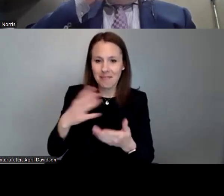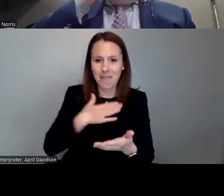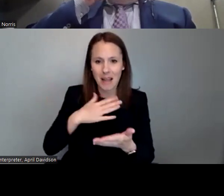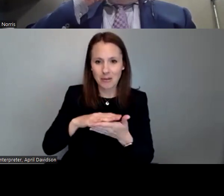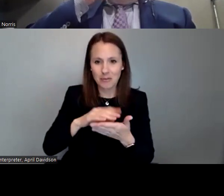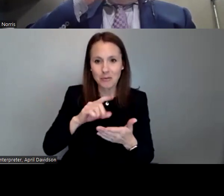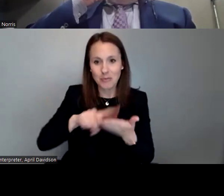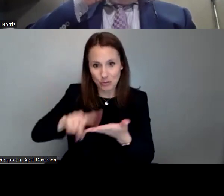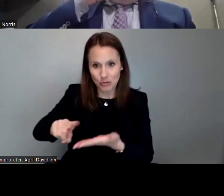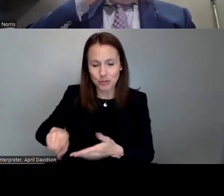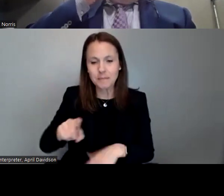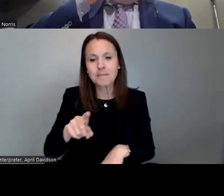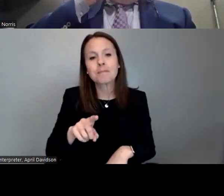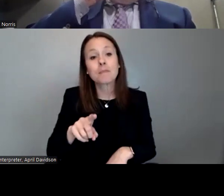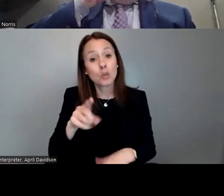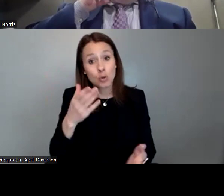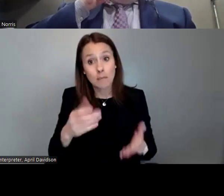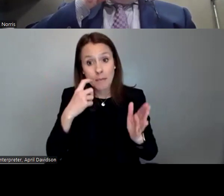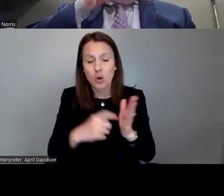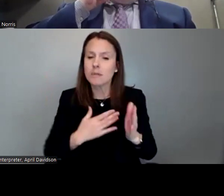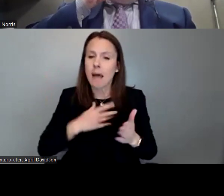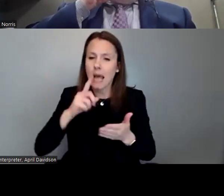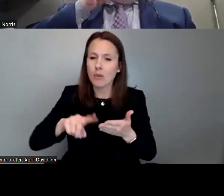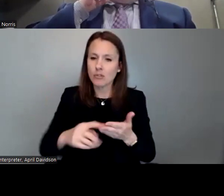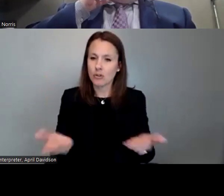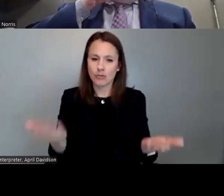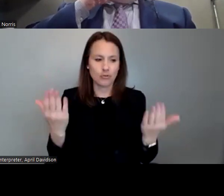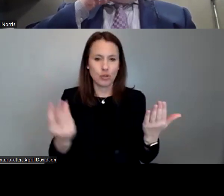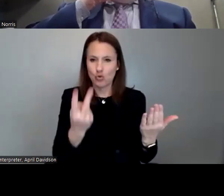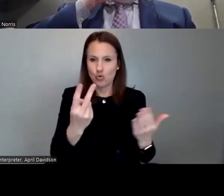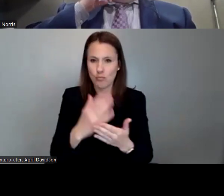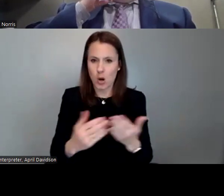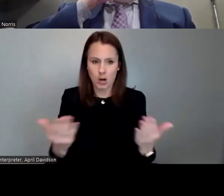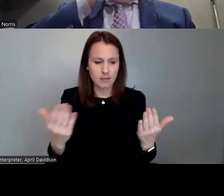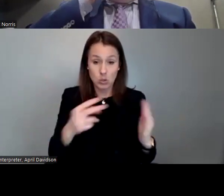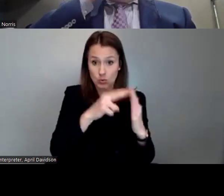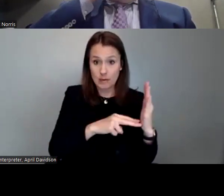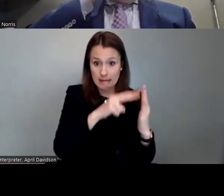research, so as you probably have noticed, is two-part. There's a reading aspect of it,